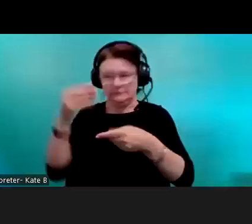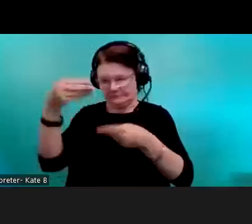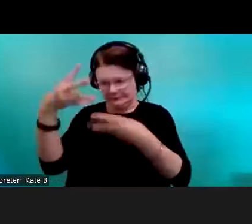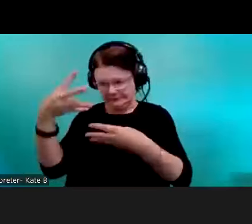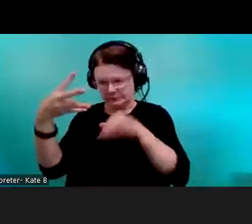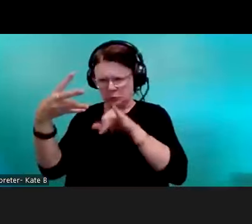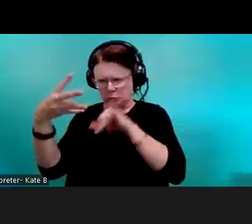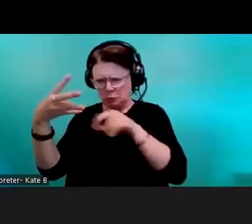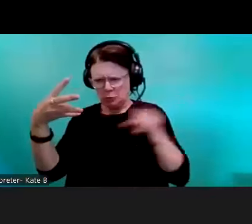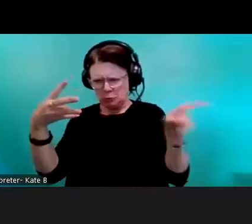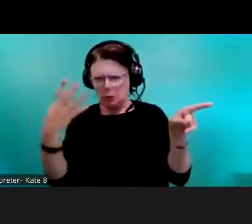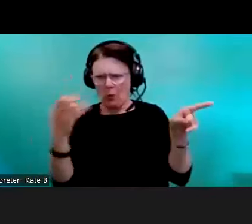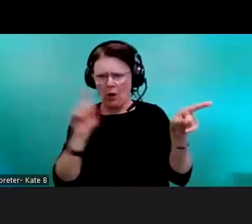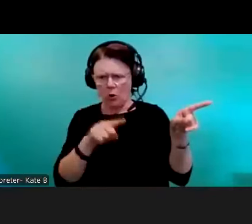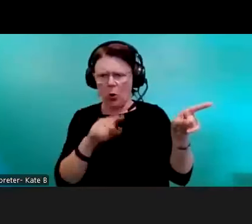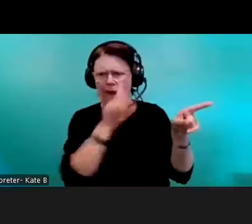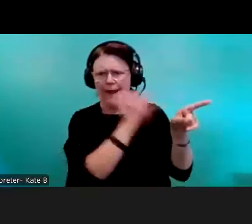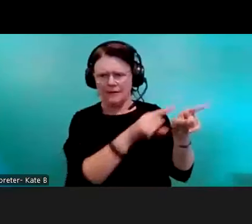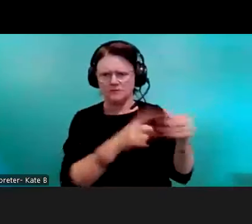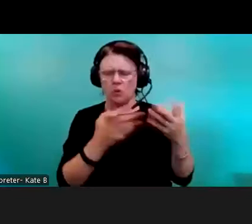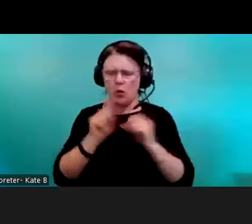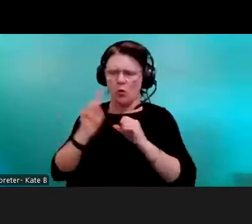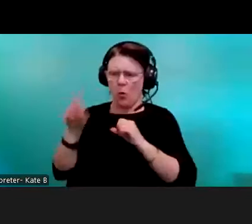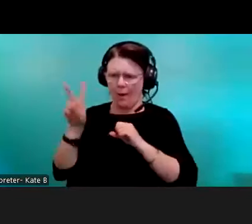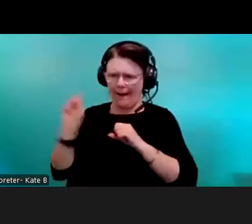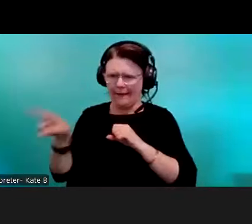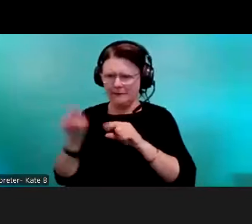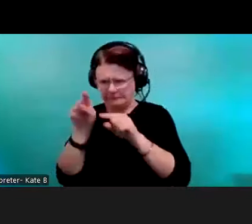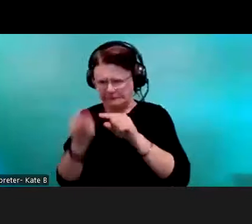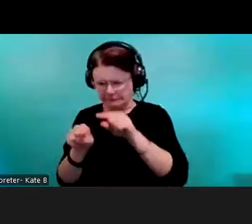interested in that, or you can certainly, ask your own questions.